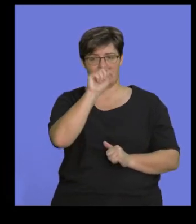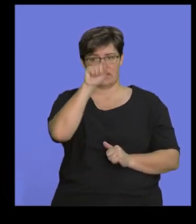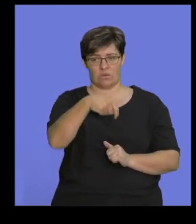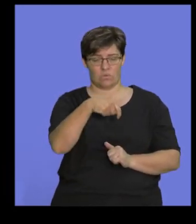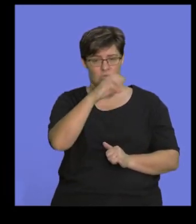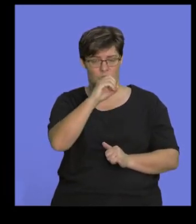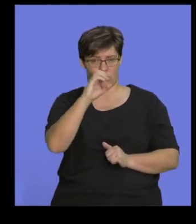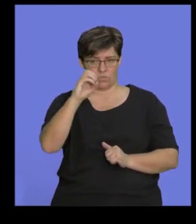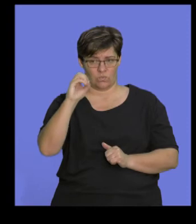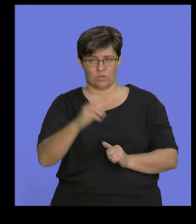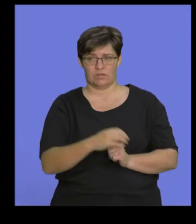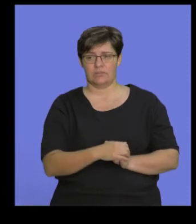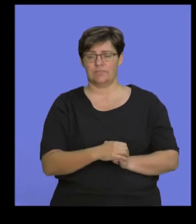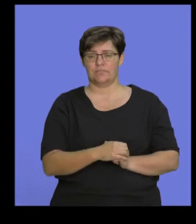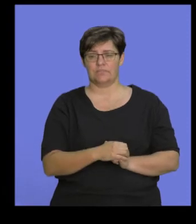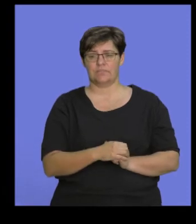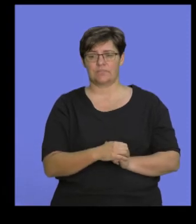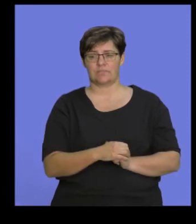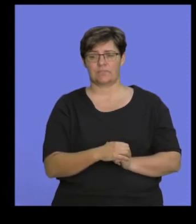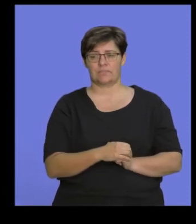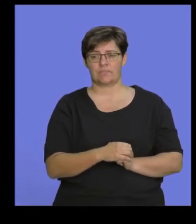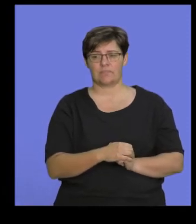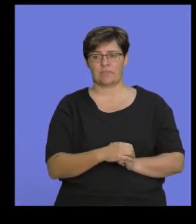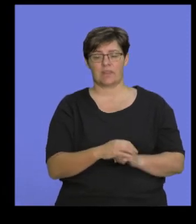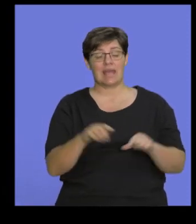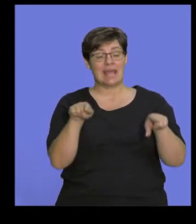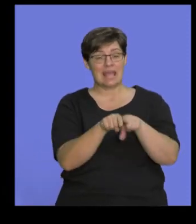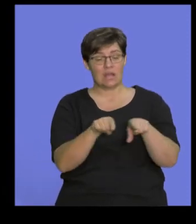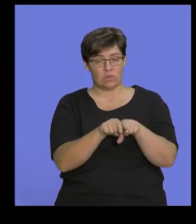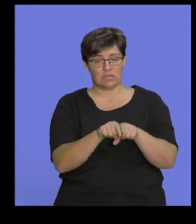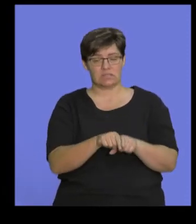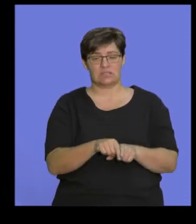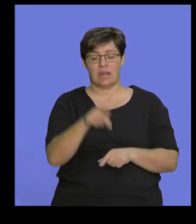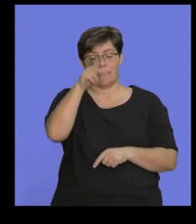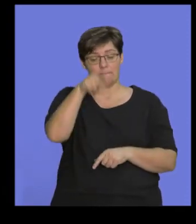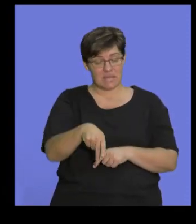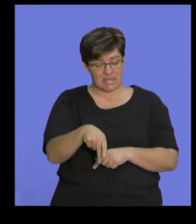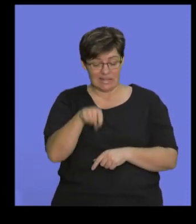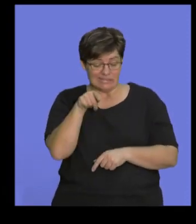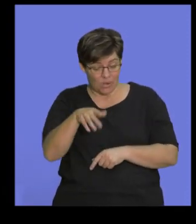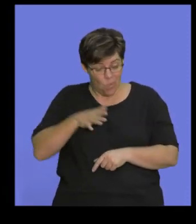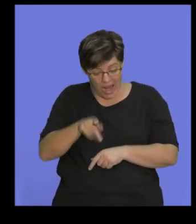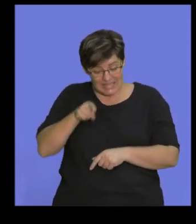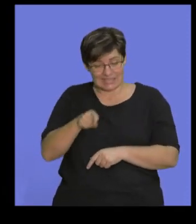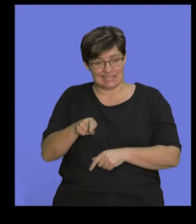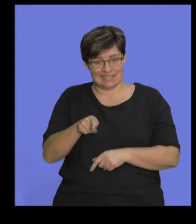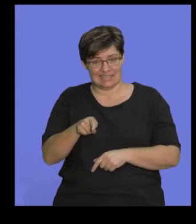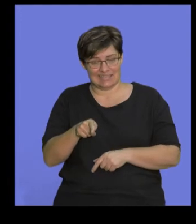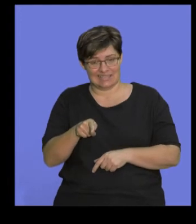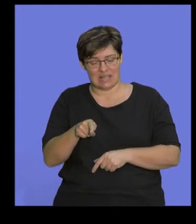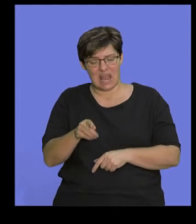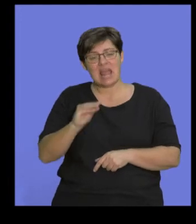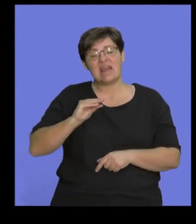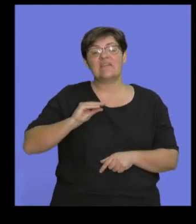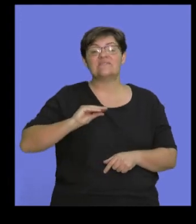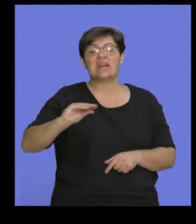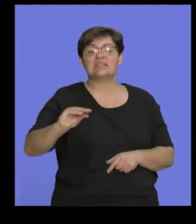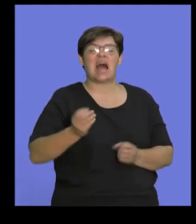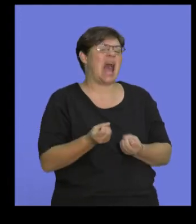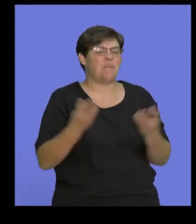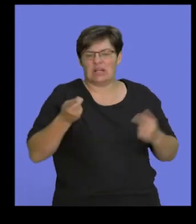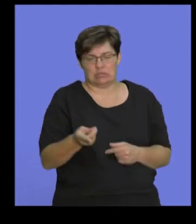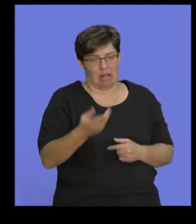150,000 is equals to P. That's what we're looking for. I know I said he invested an X amount of money, but you